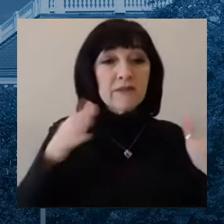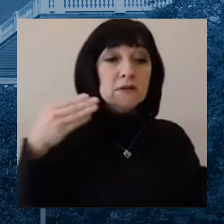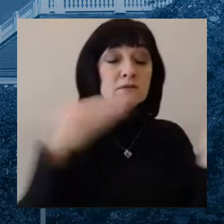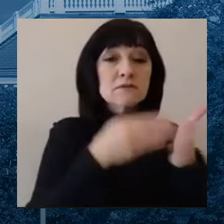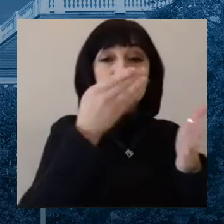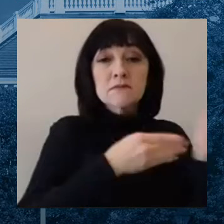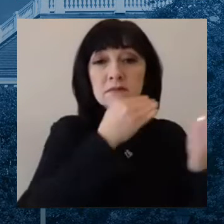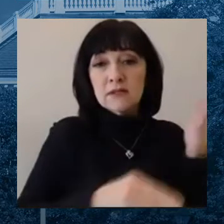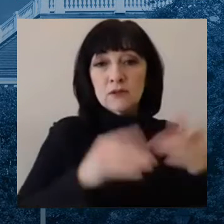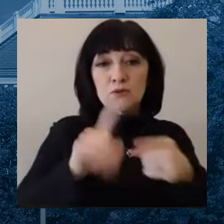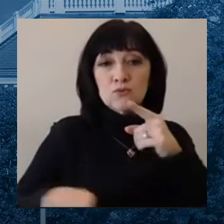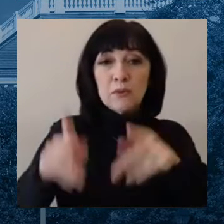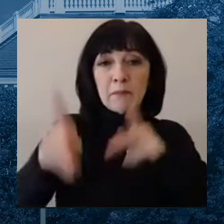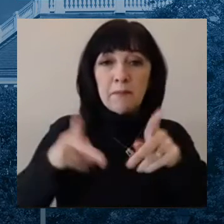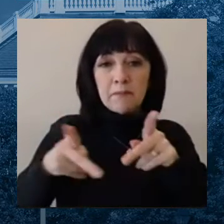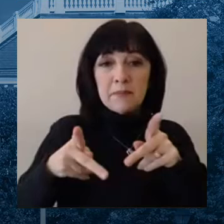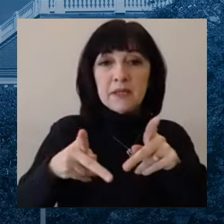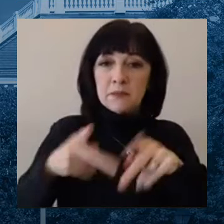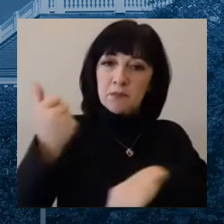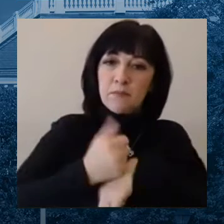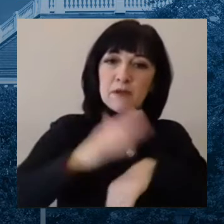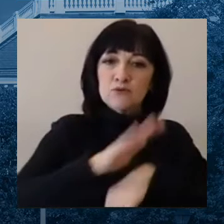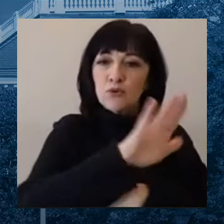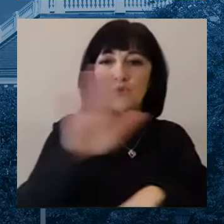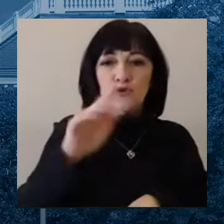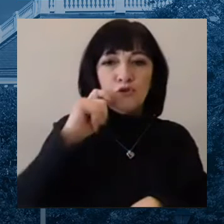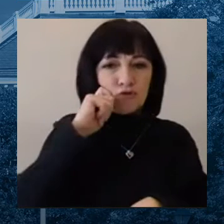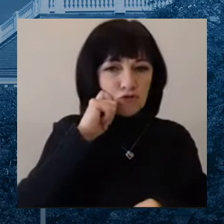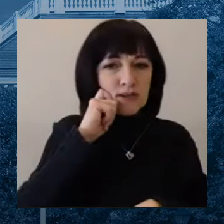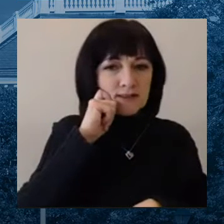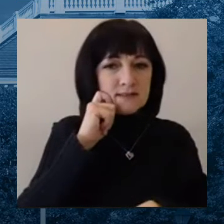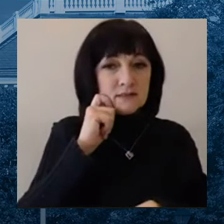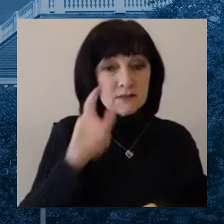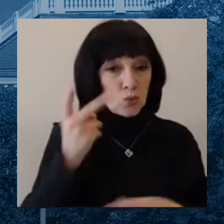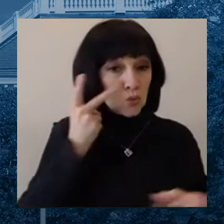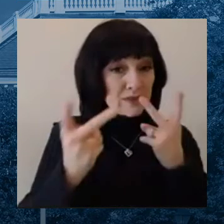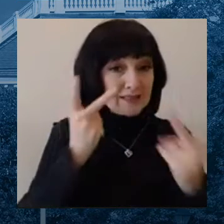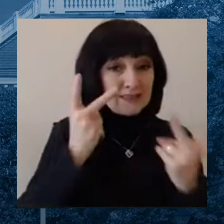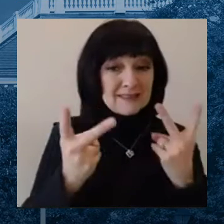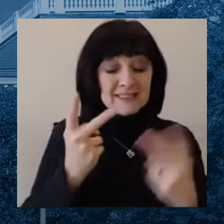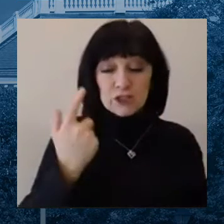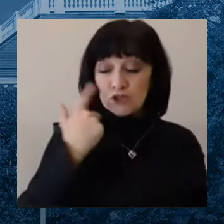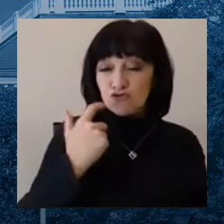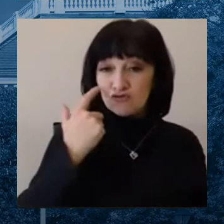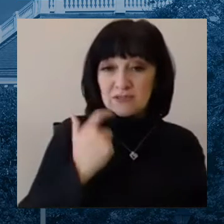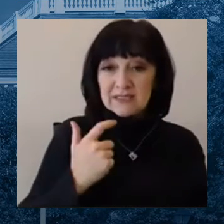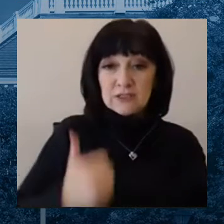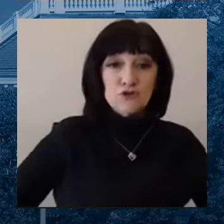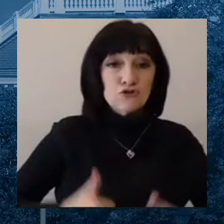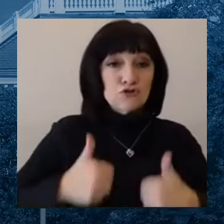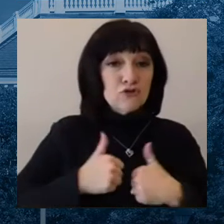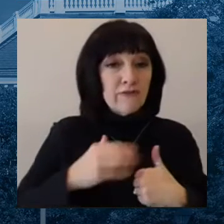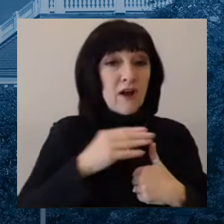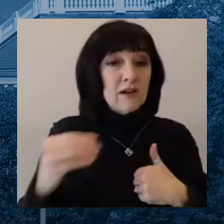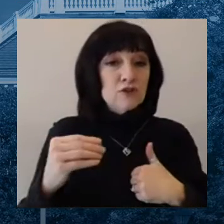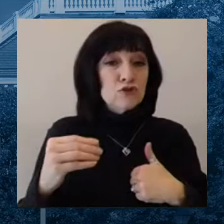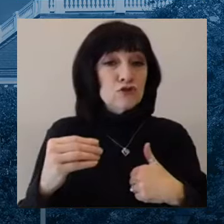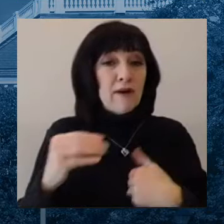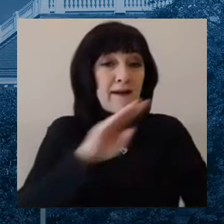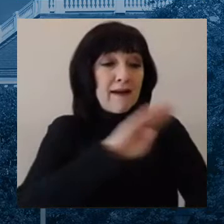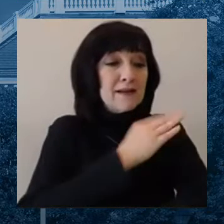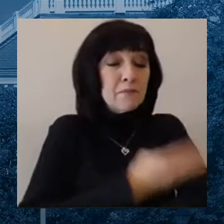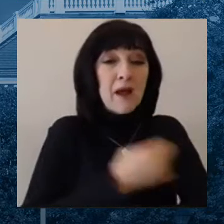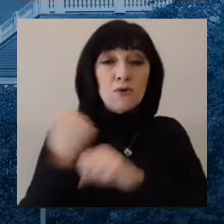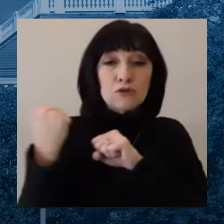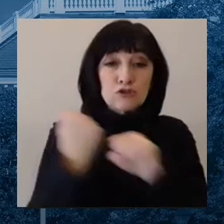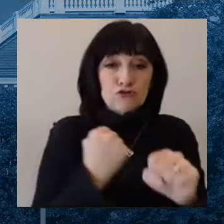corrosive consequences on everyone. And as we have seen in recent times, on the survival and strength of this republic, our